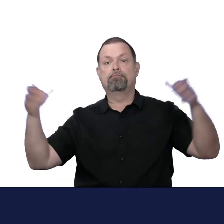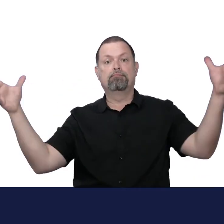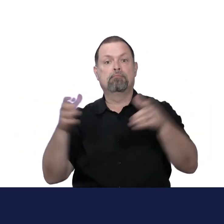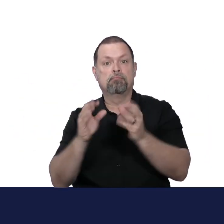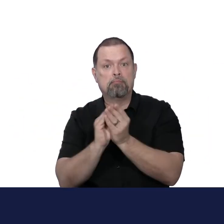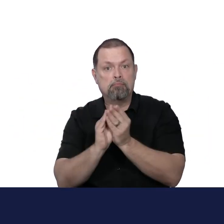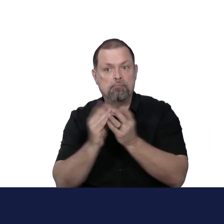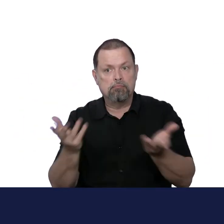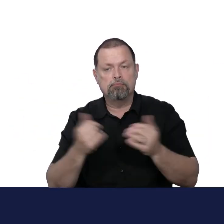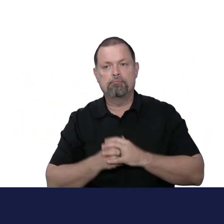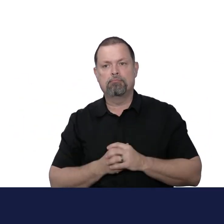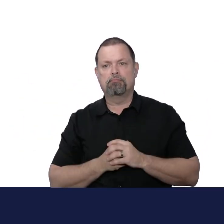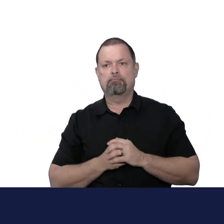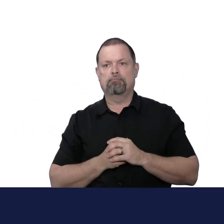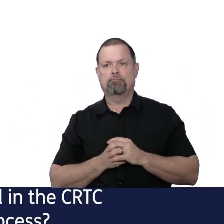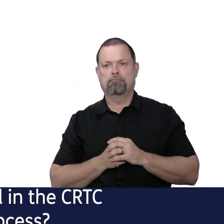hearing.